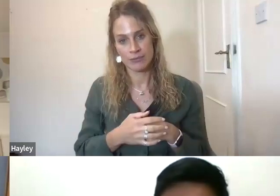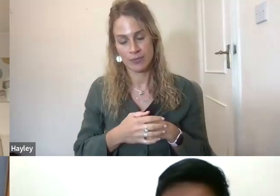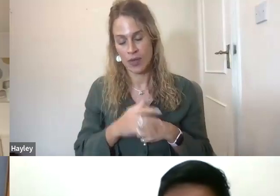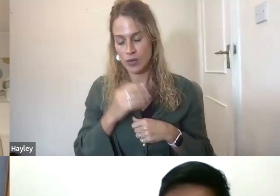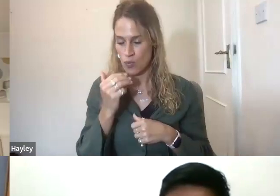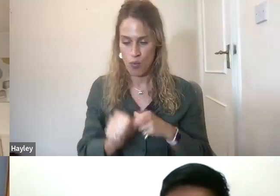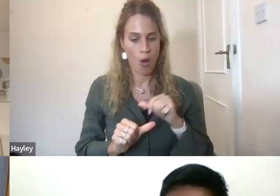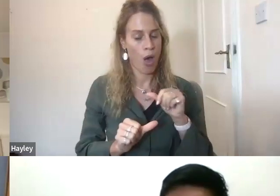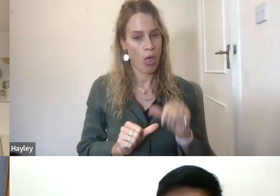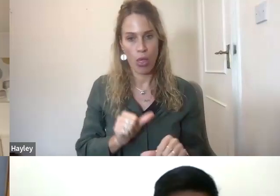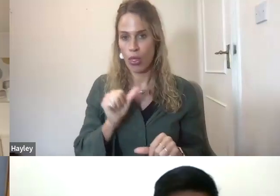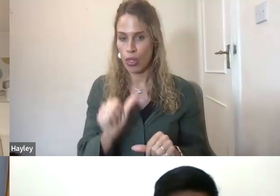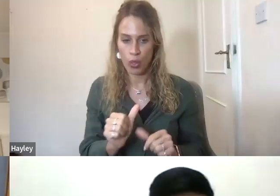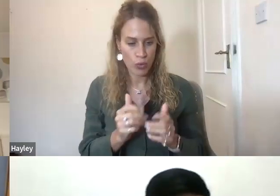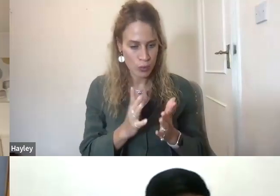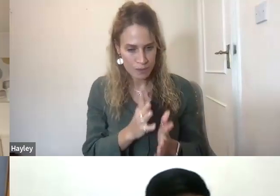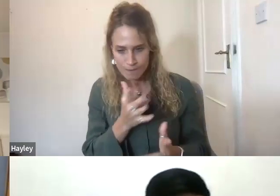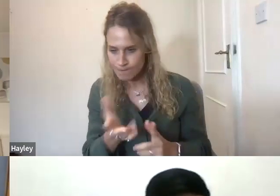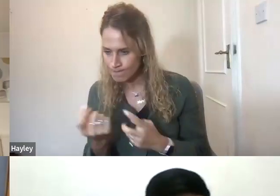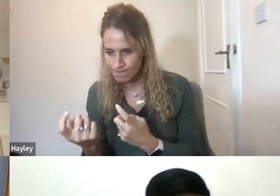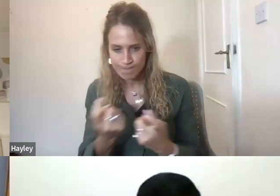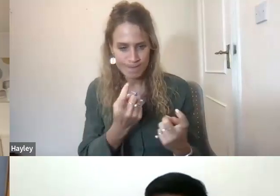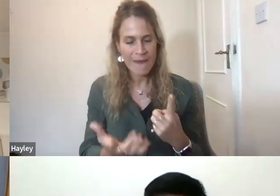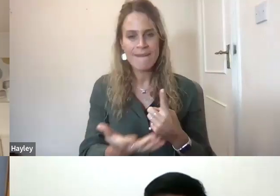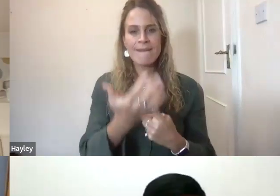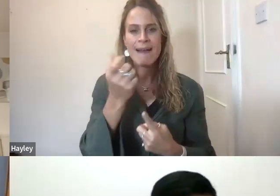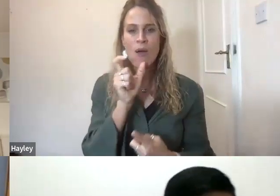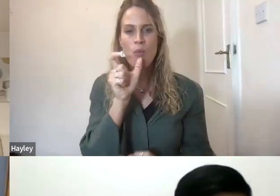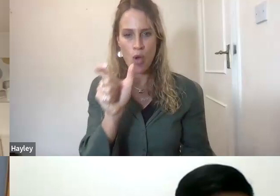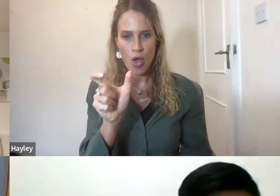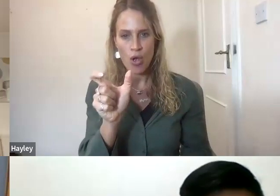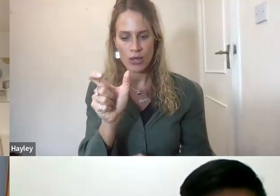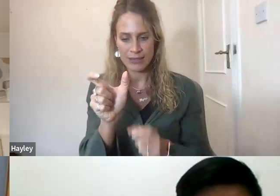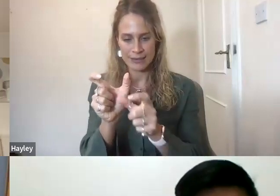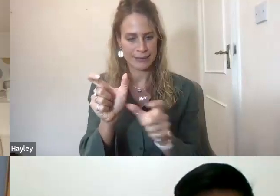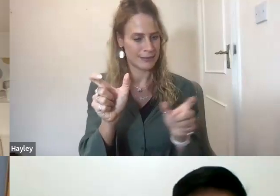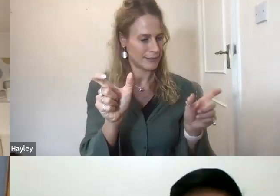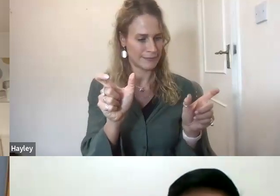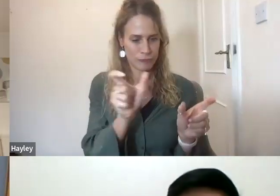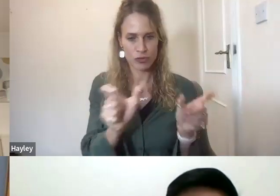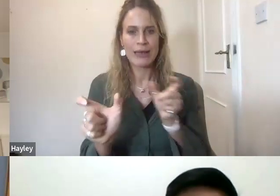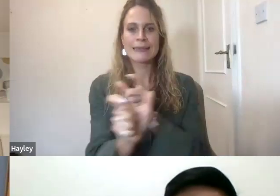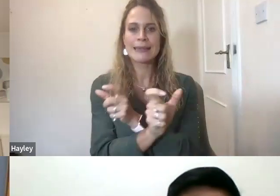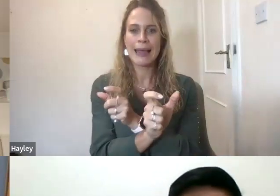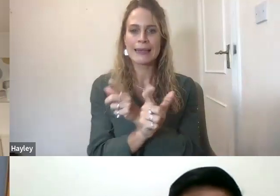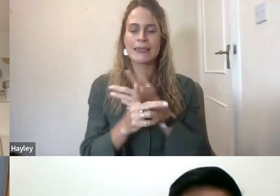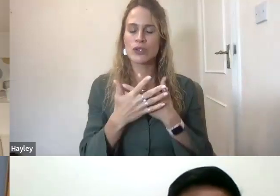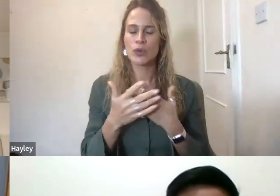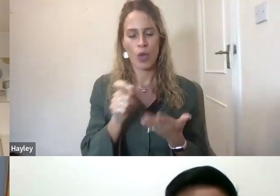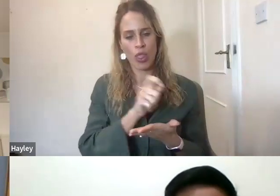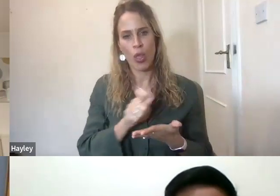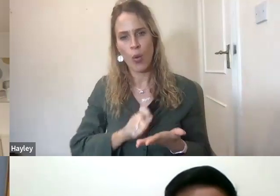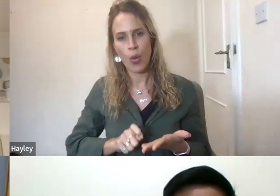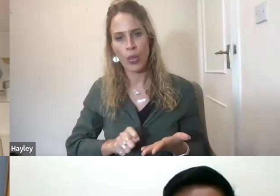it, trying to find the right words to express, what the author is trying to say. In Sempel,